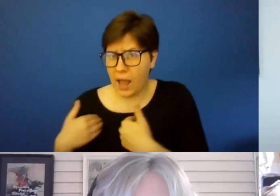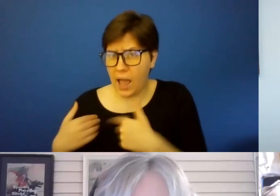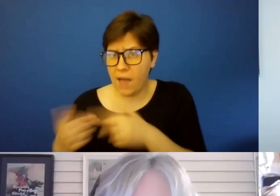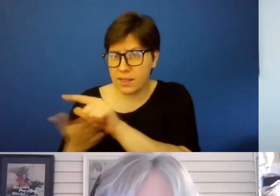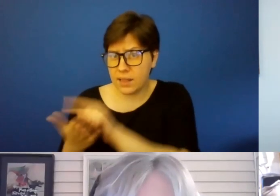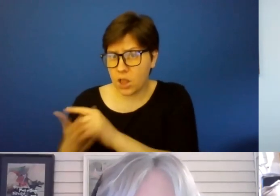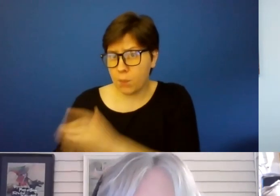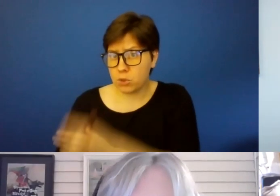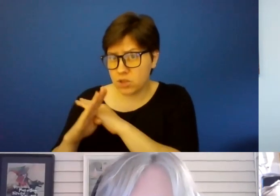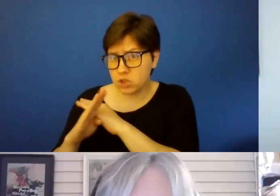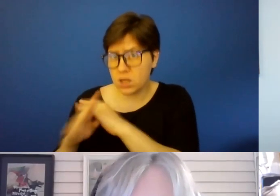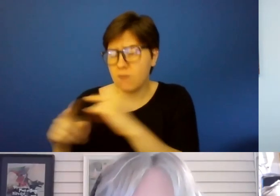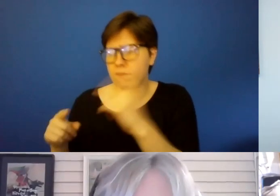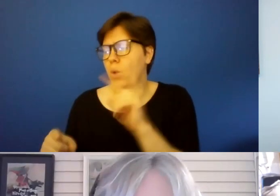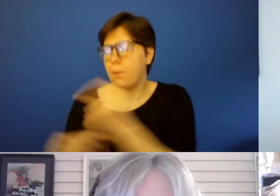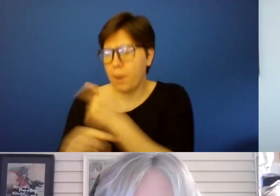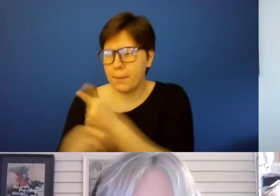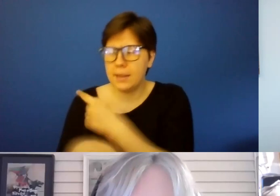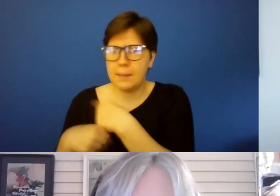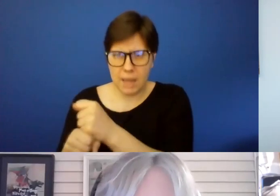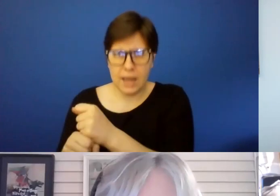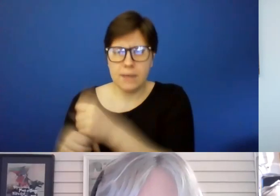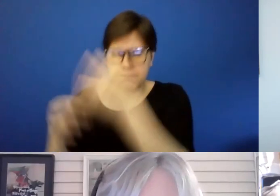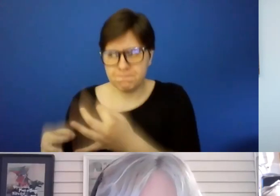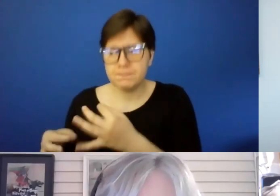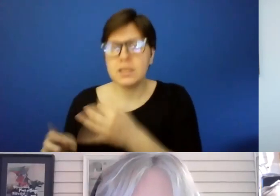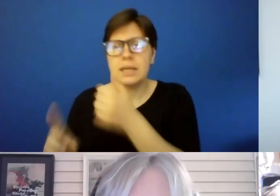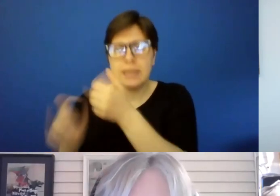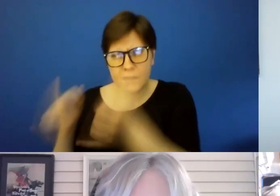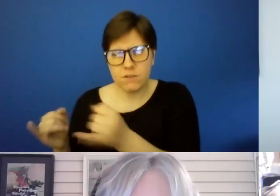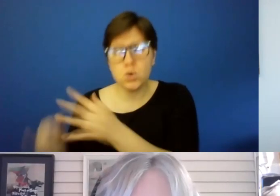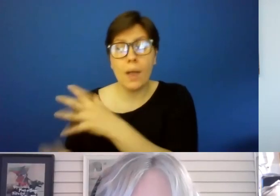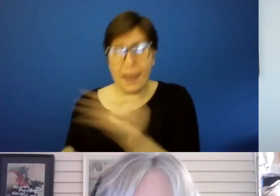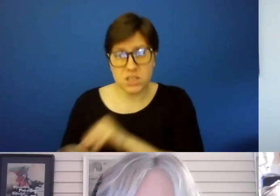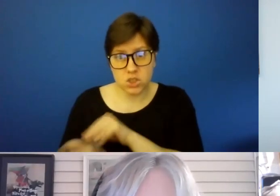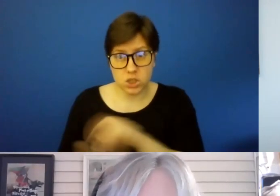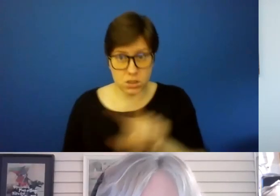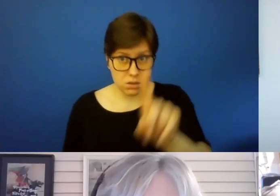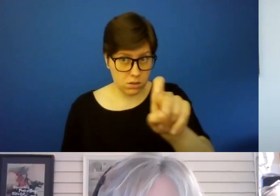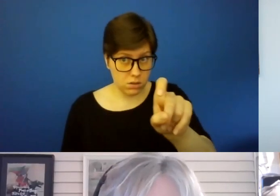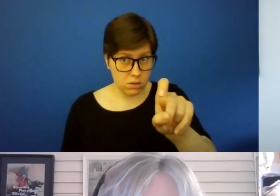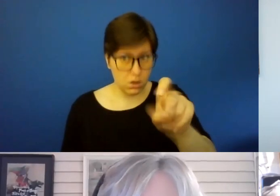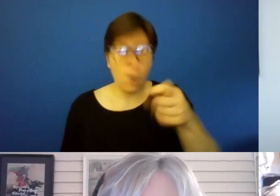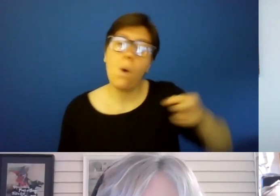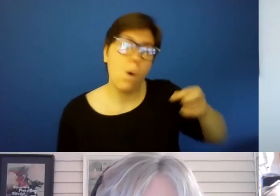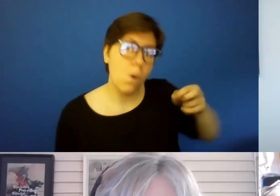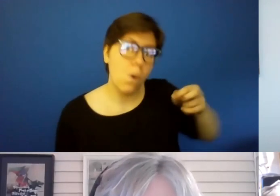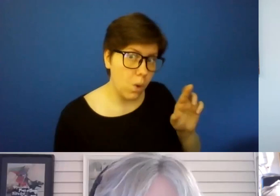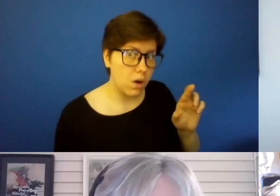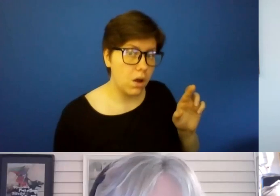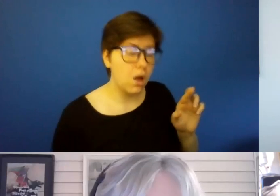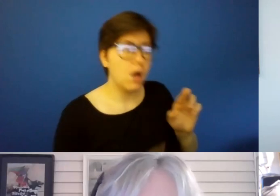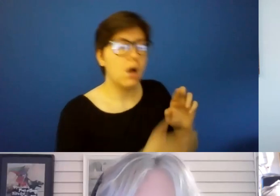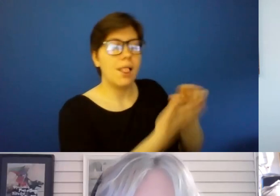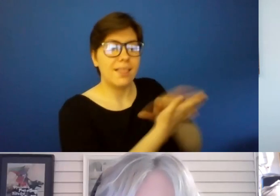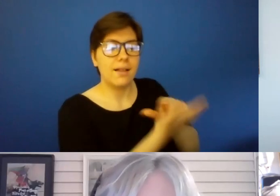made by the individual and his or her physician? Or does the legalization of